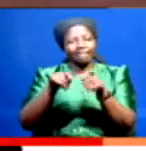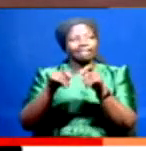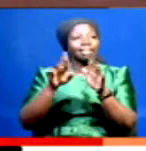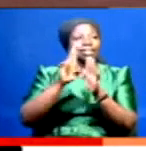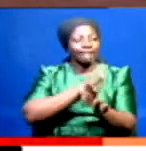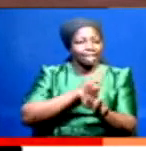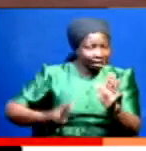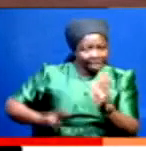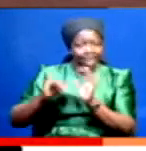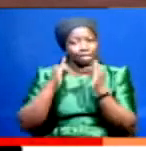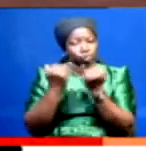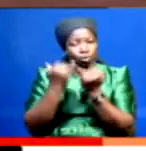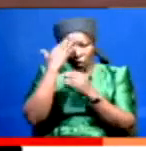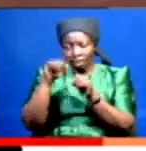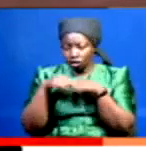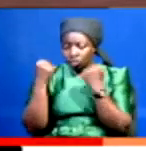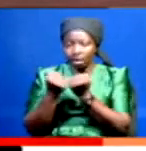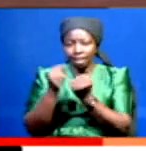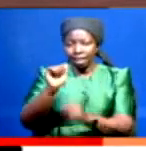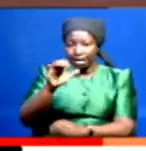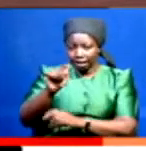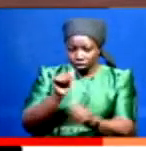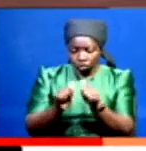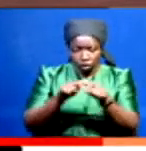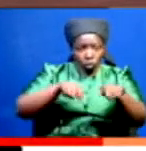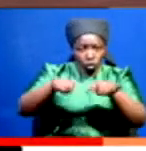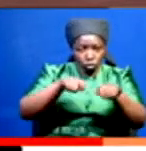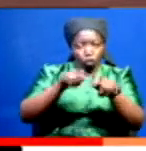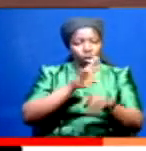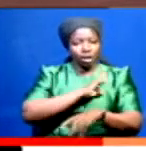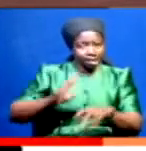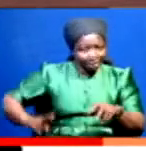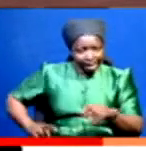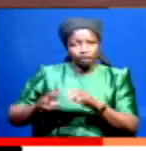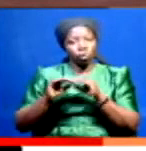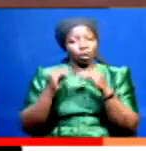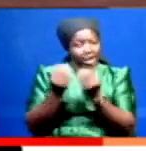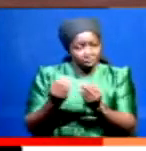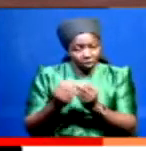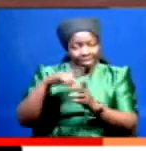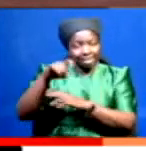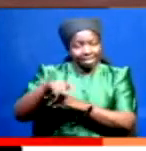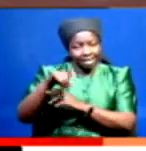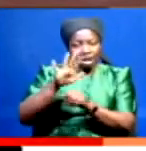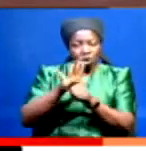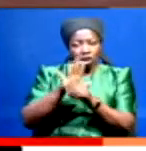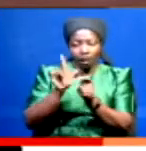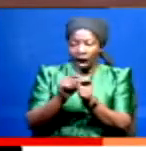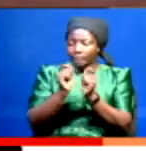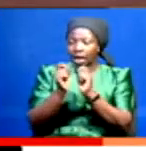the Societies Act, which is governing religious bodies, needs a lot of amendments so that some